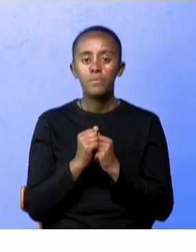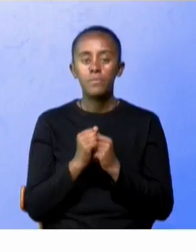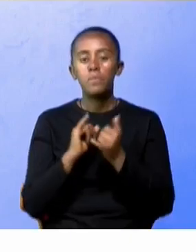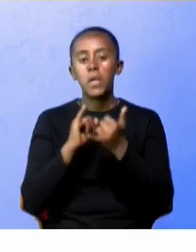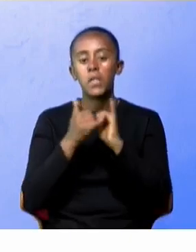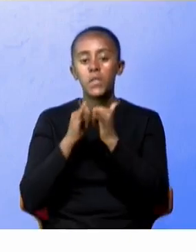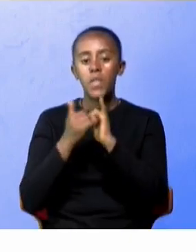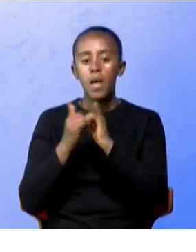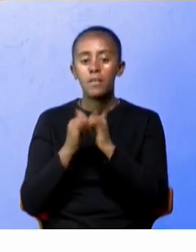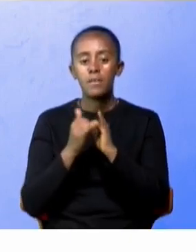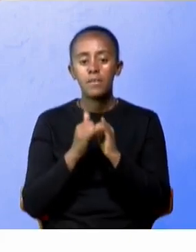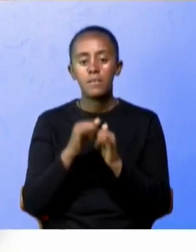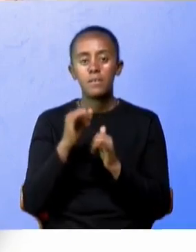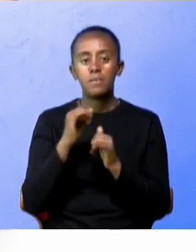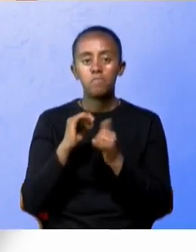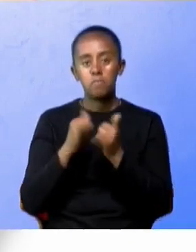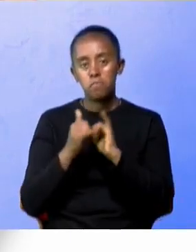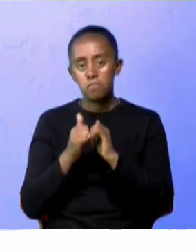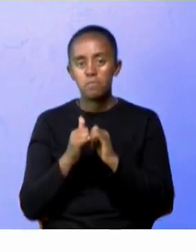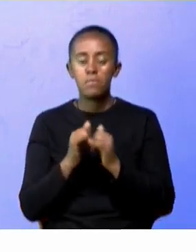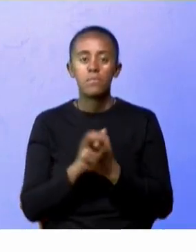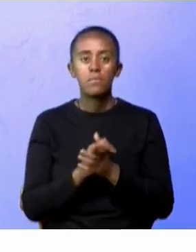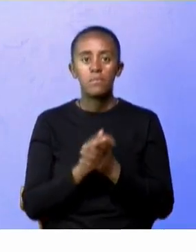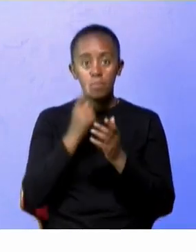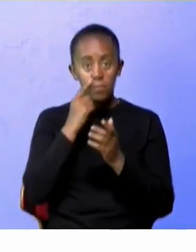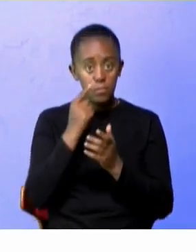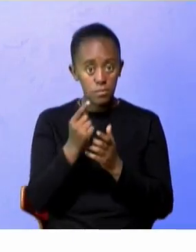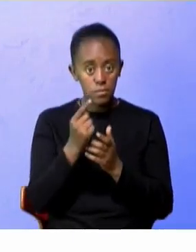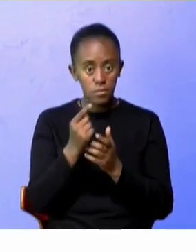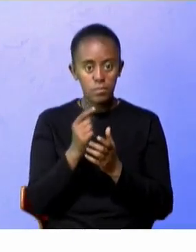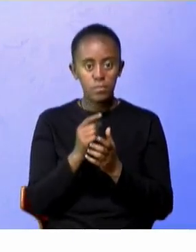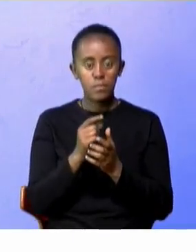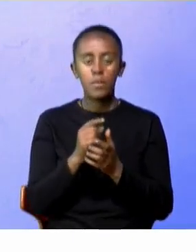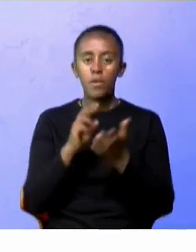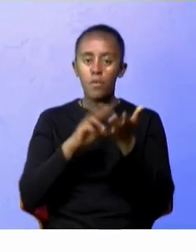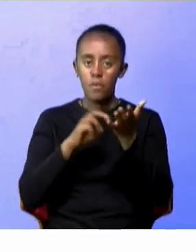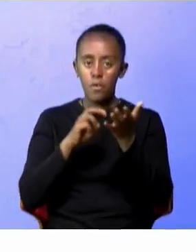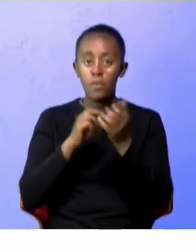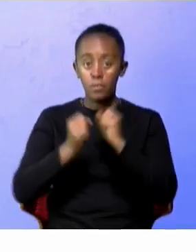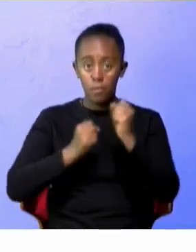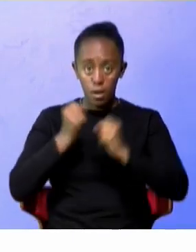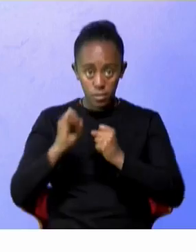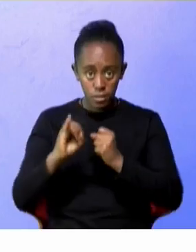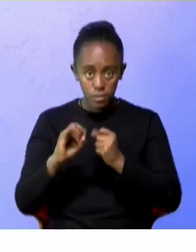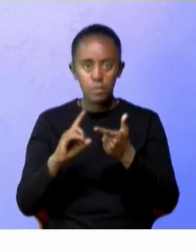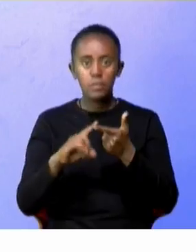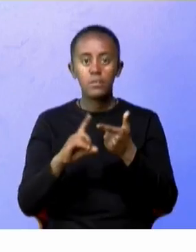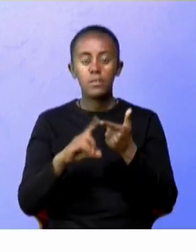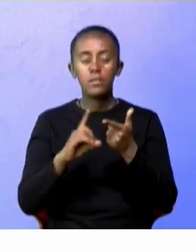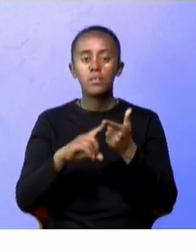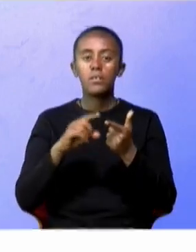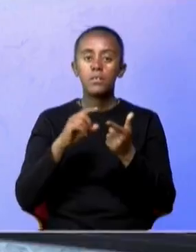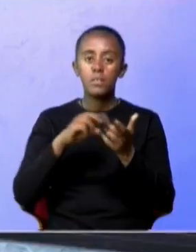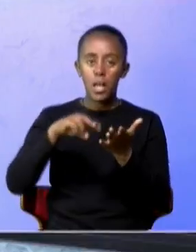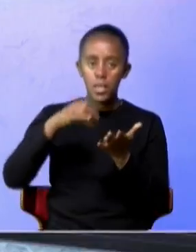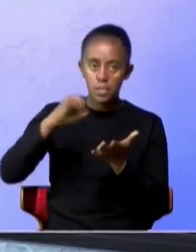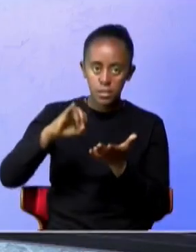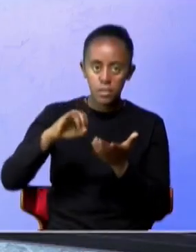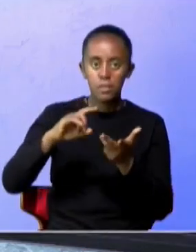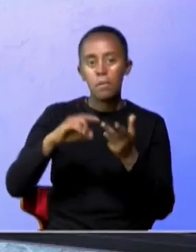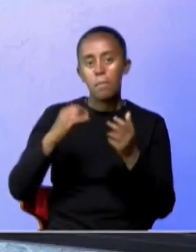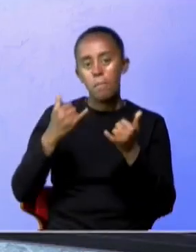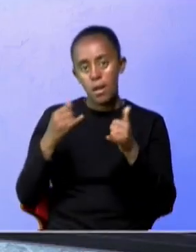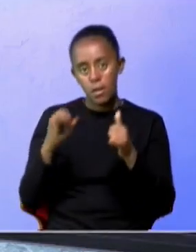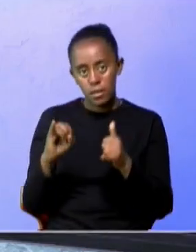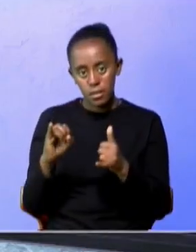exercise. Okay, if you see here, we have running, dancing, playing. We